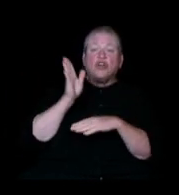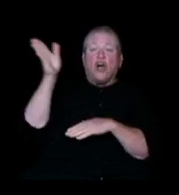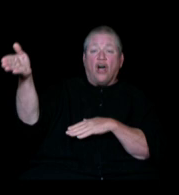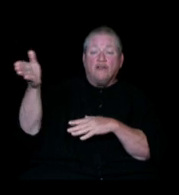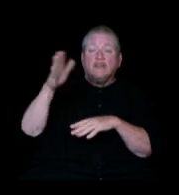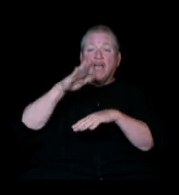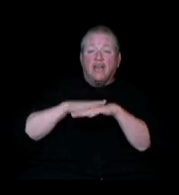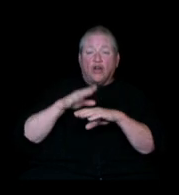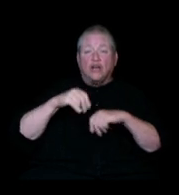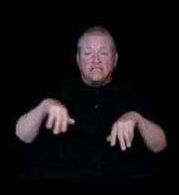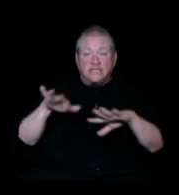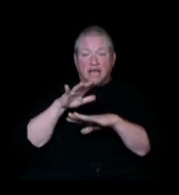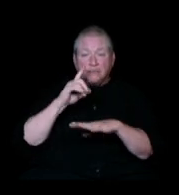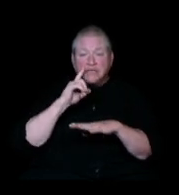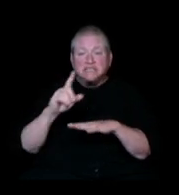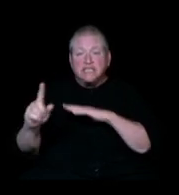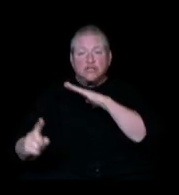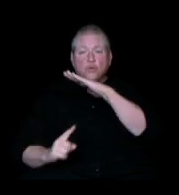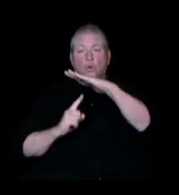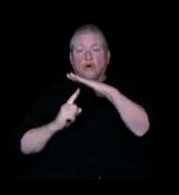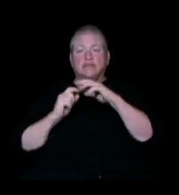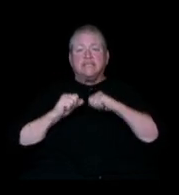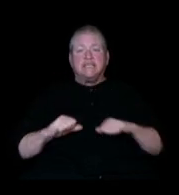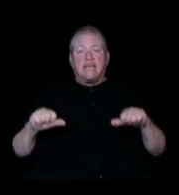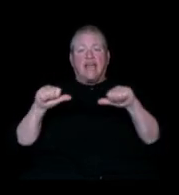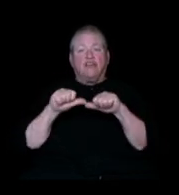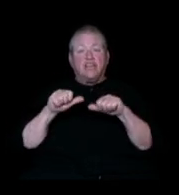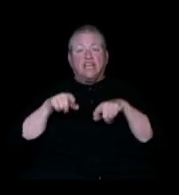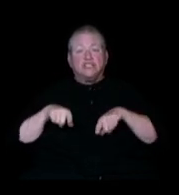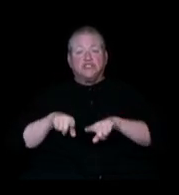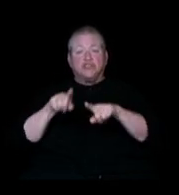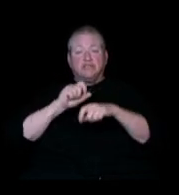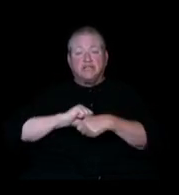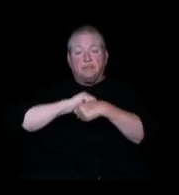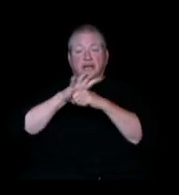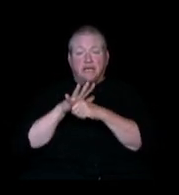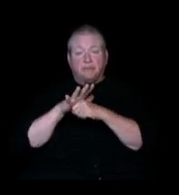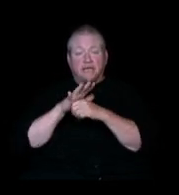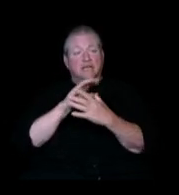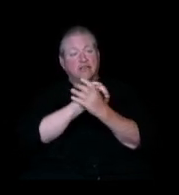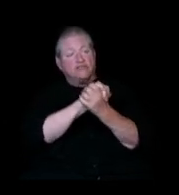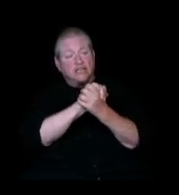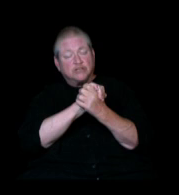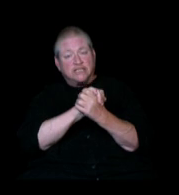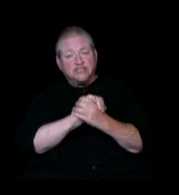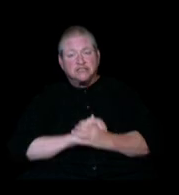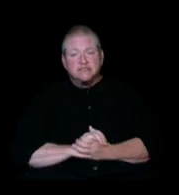to isolation quarantine areas during the pandemic. Thank you for your dedication, Byron.